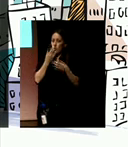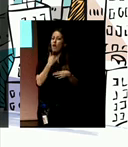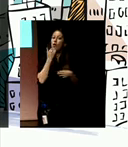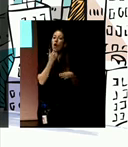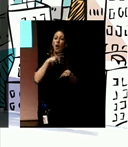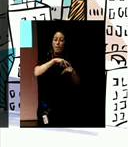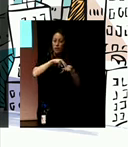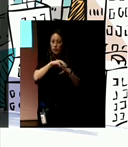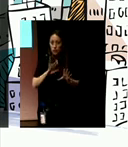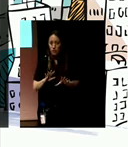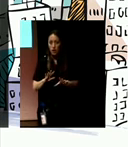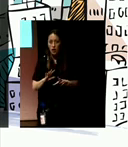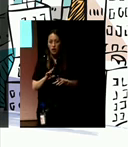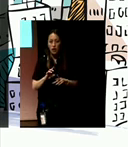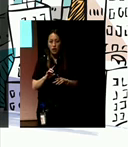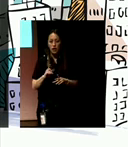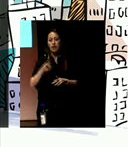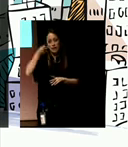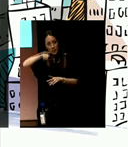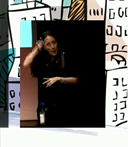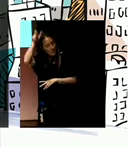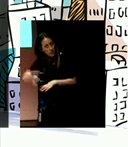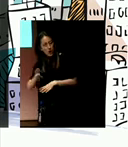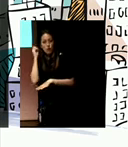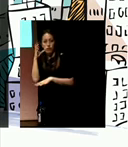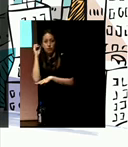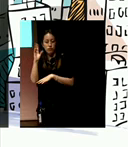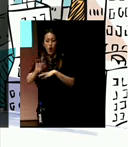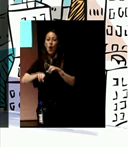ISTO, we talk about the project.